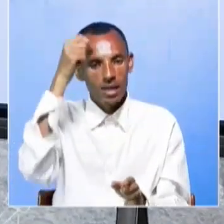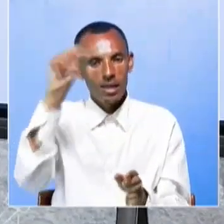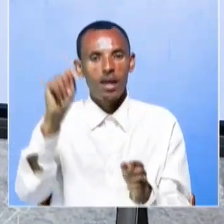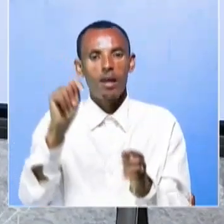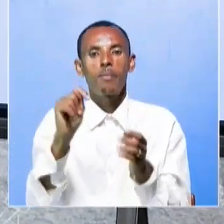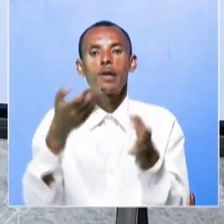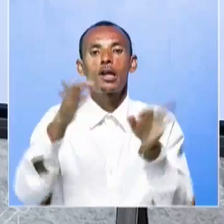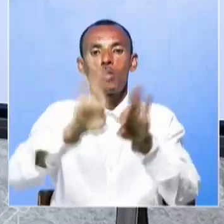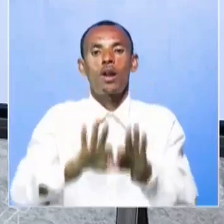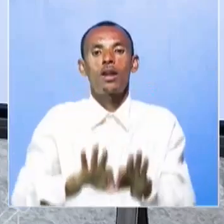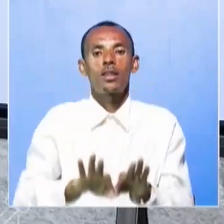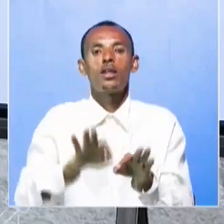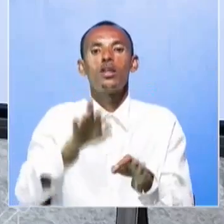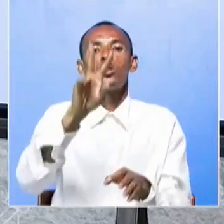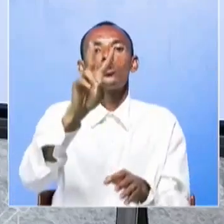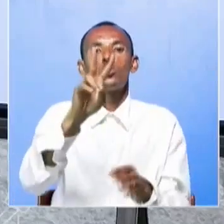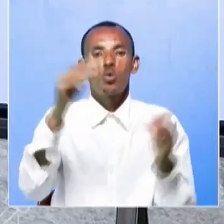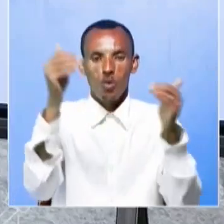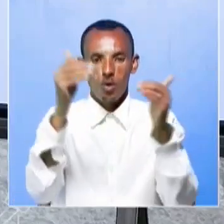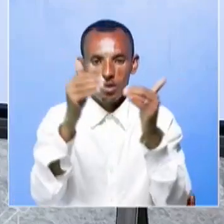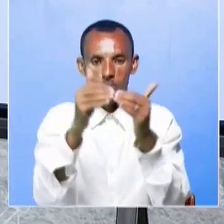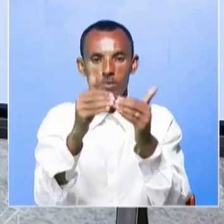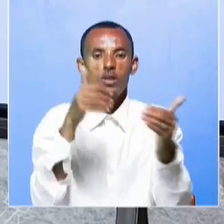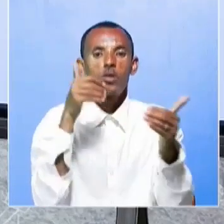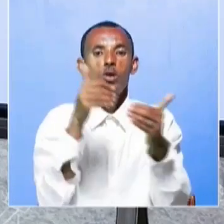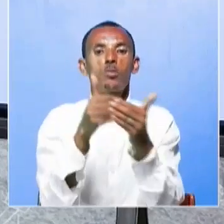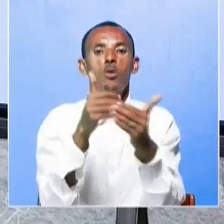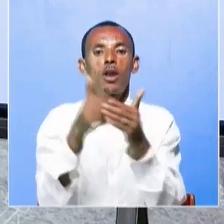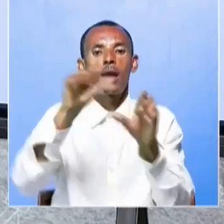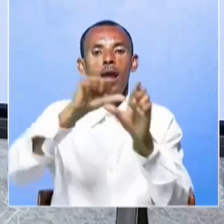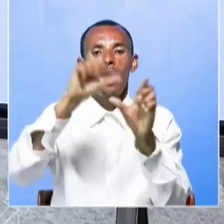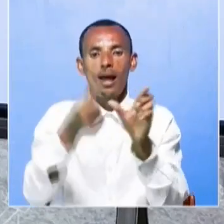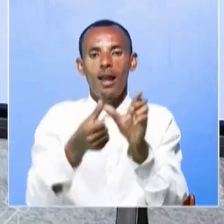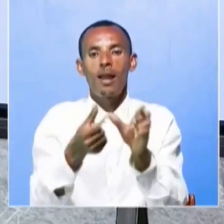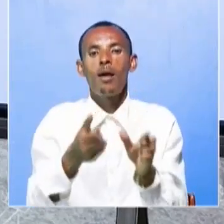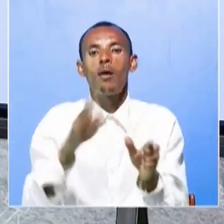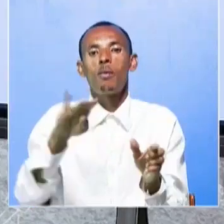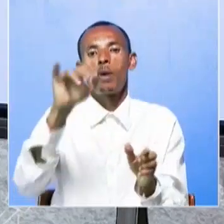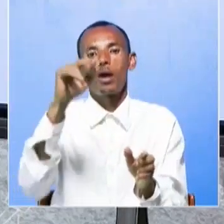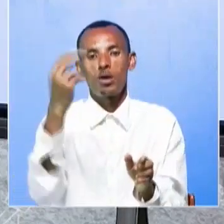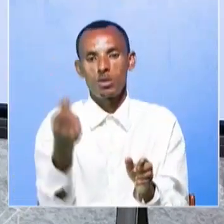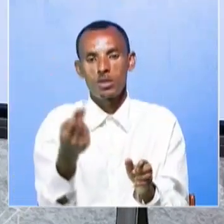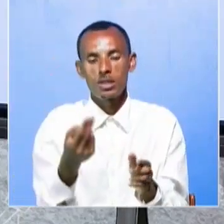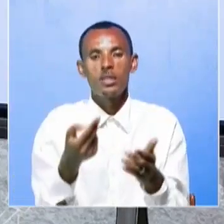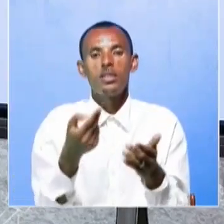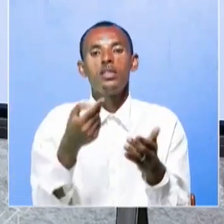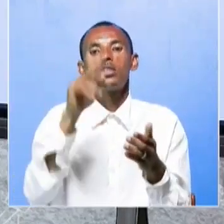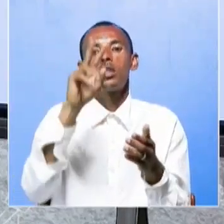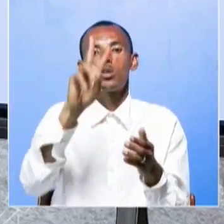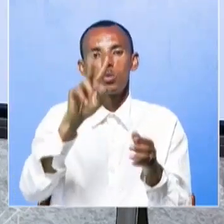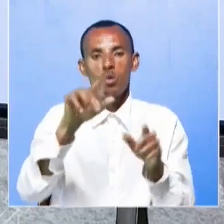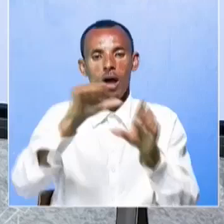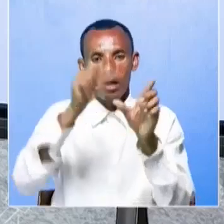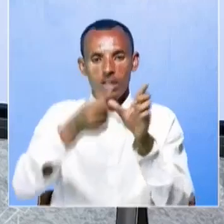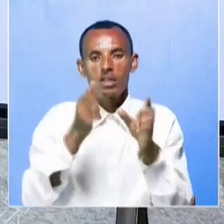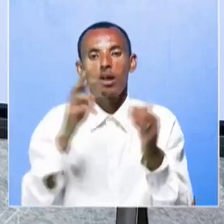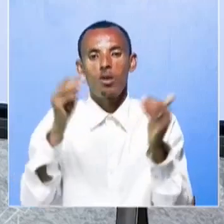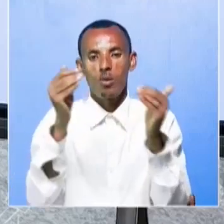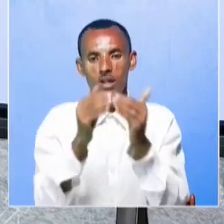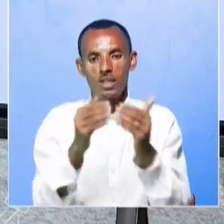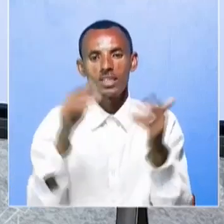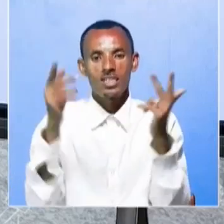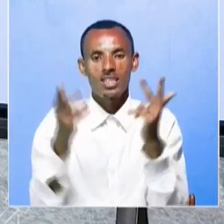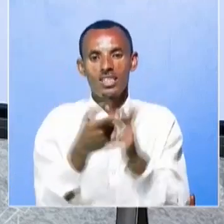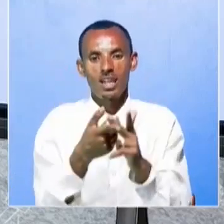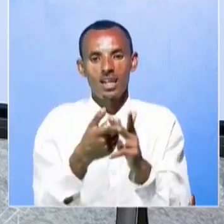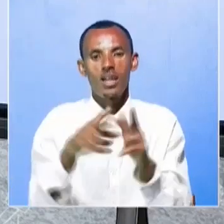requires two congruent corresponding angles. By default, if two of the corresponding angles are congruent, the third angle